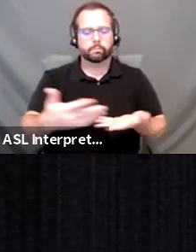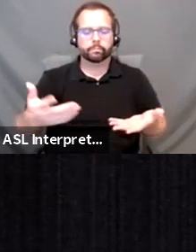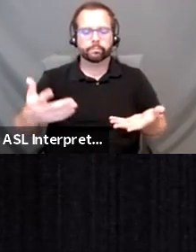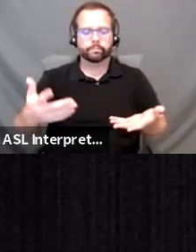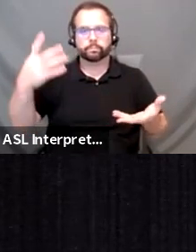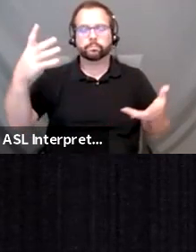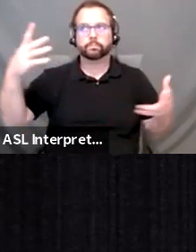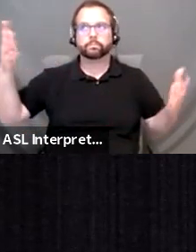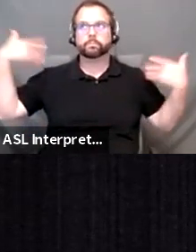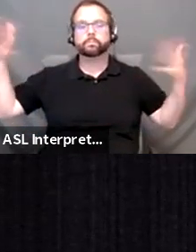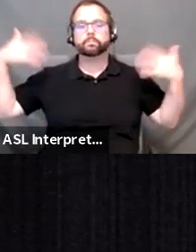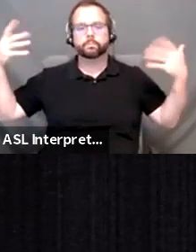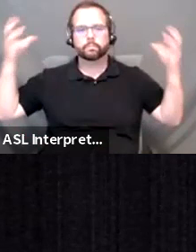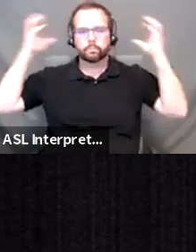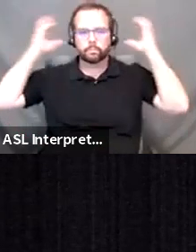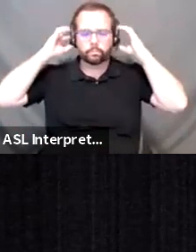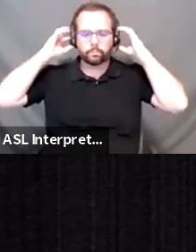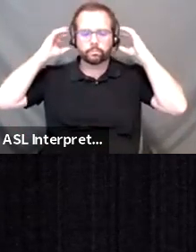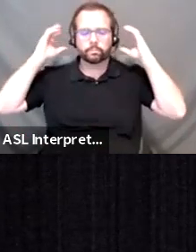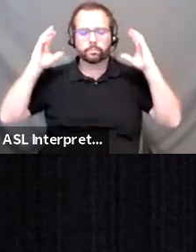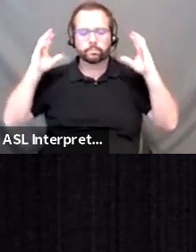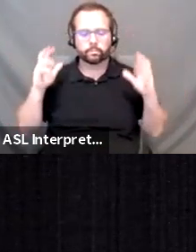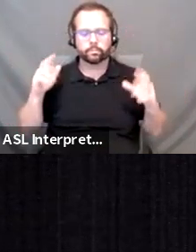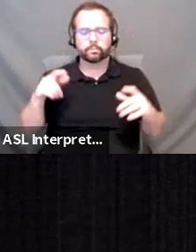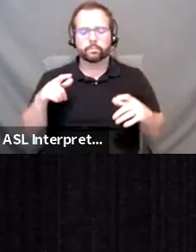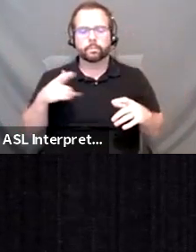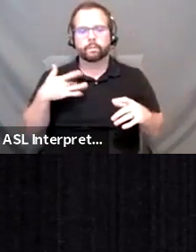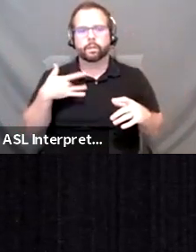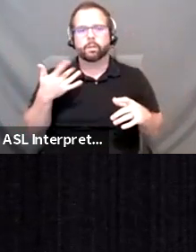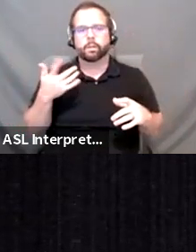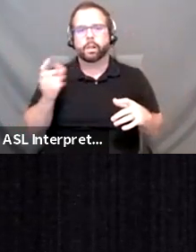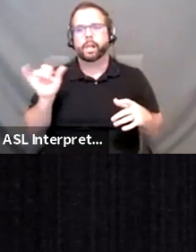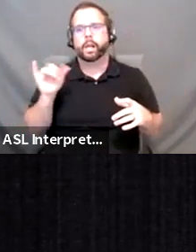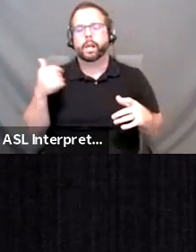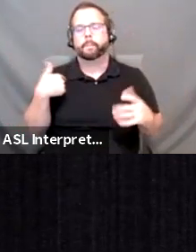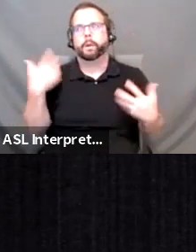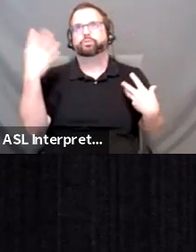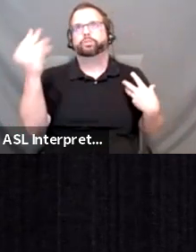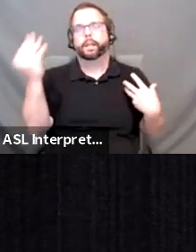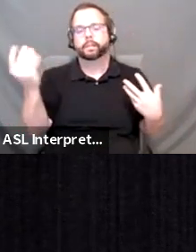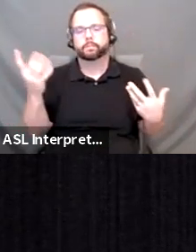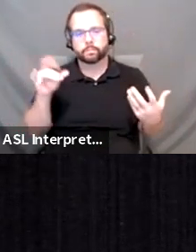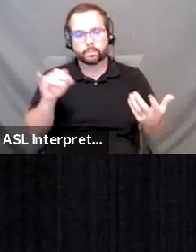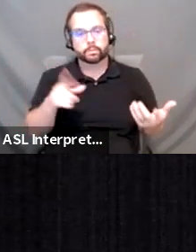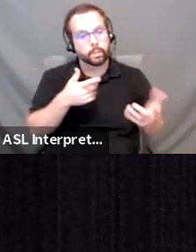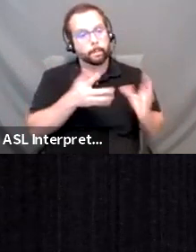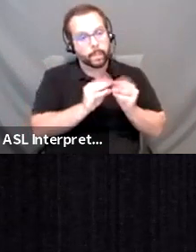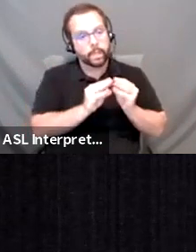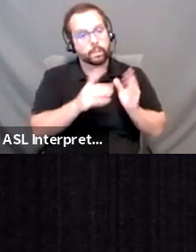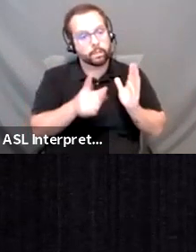get that sense of being outside for a minute, because those meetings really do stack up.